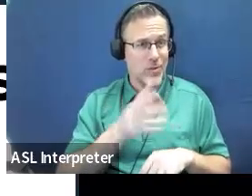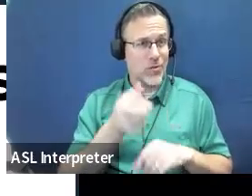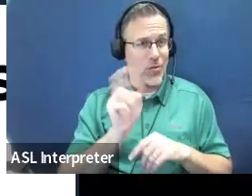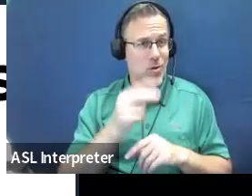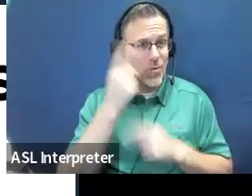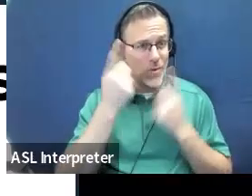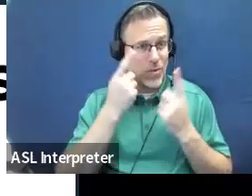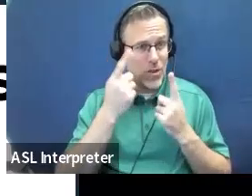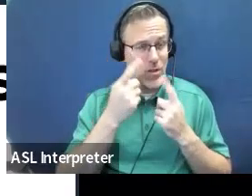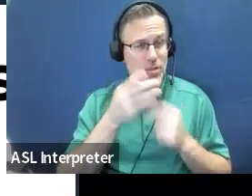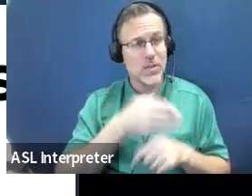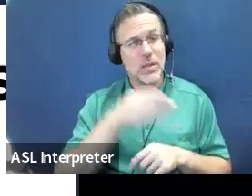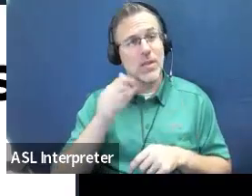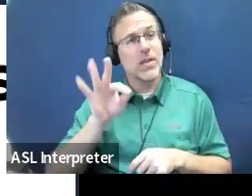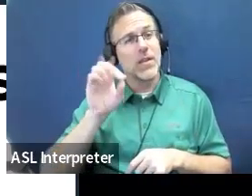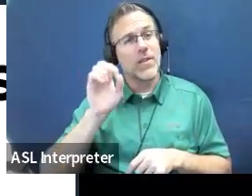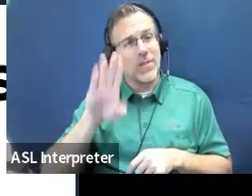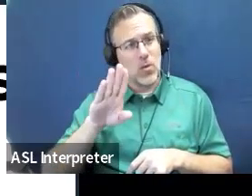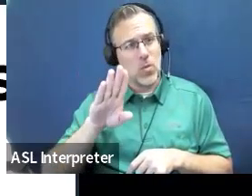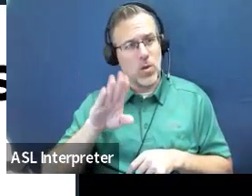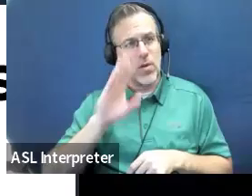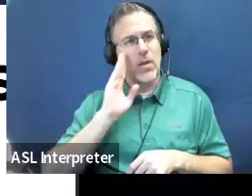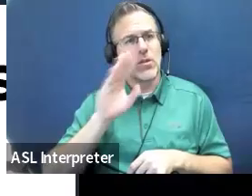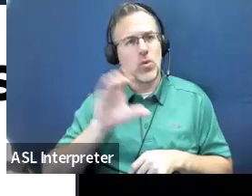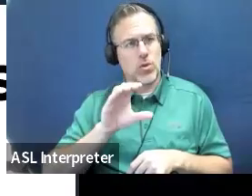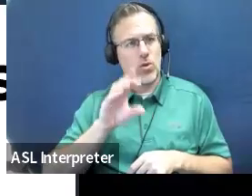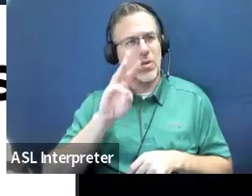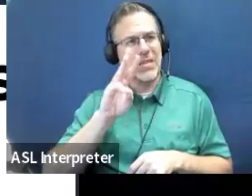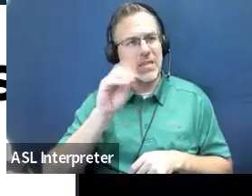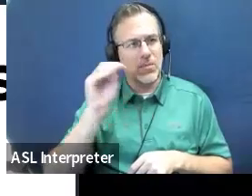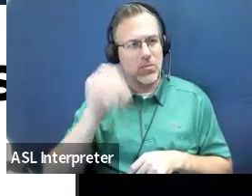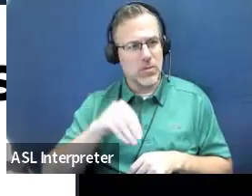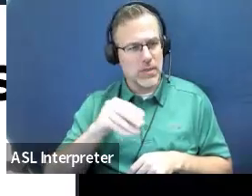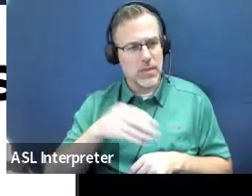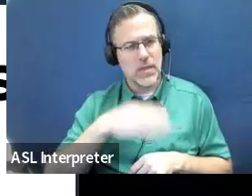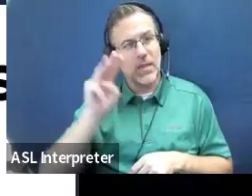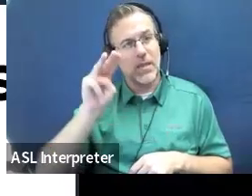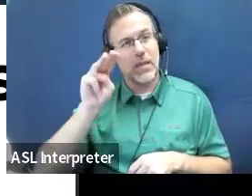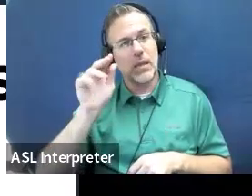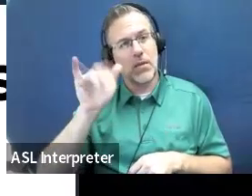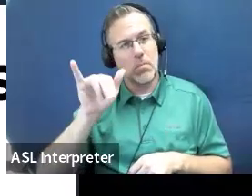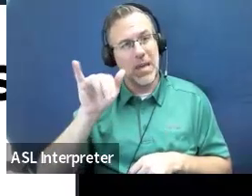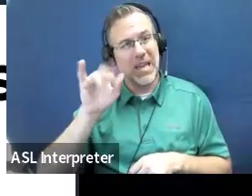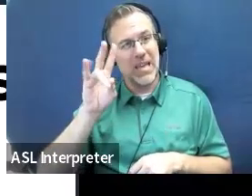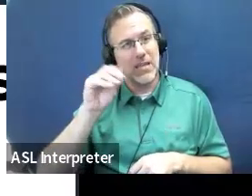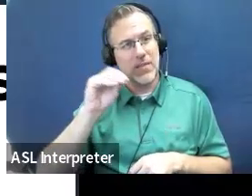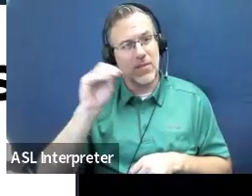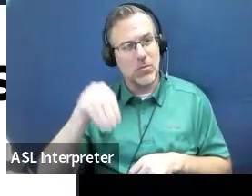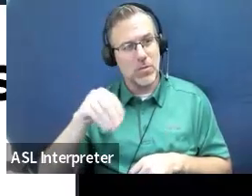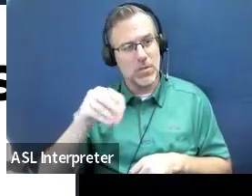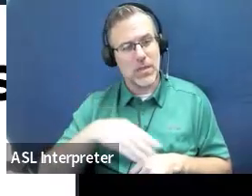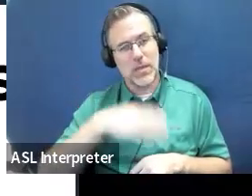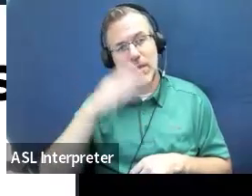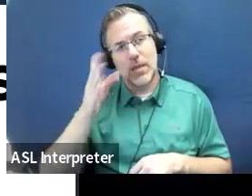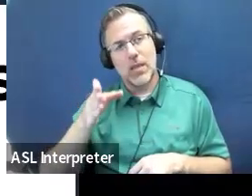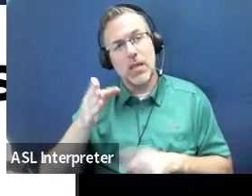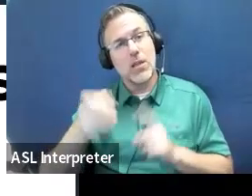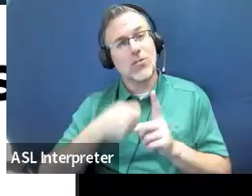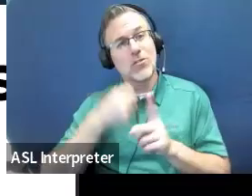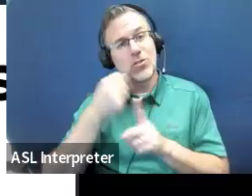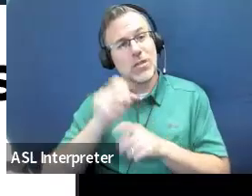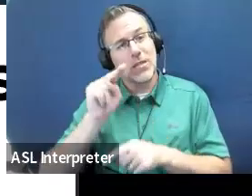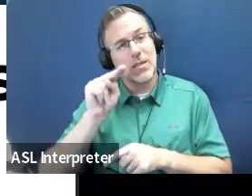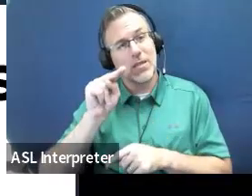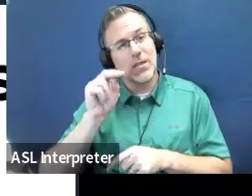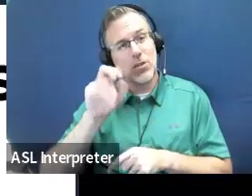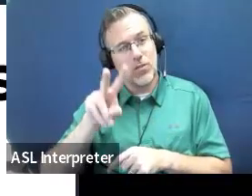by February, she's going to do that in 6 out of 10. And then by May, she's going to do 7 out of 10. So that by the time she gets to